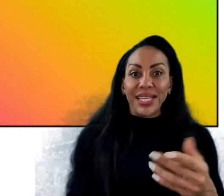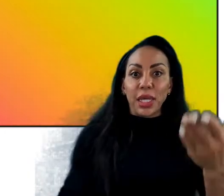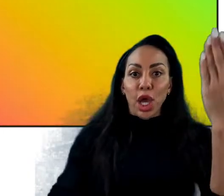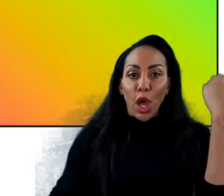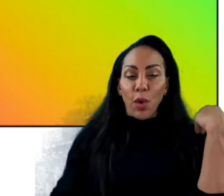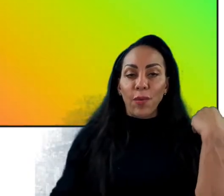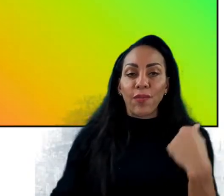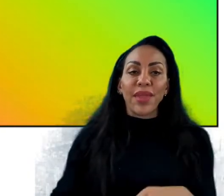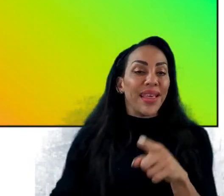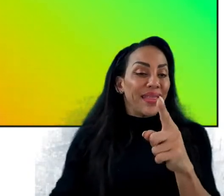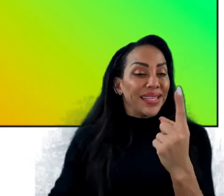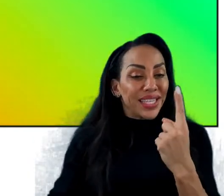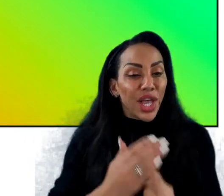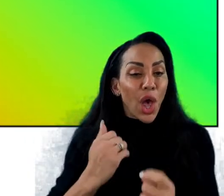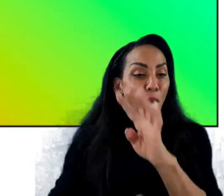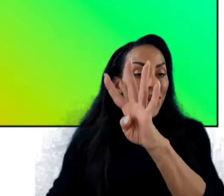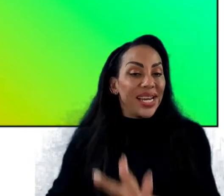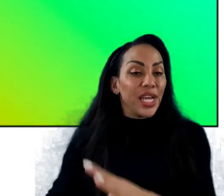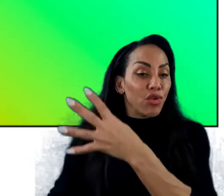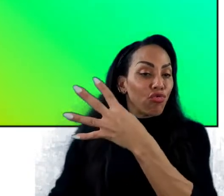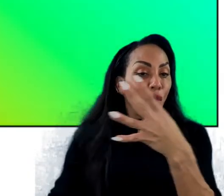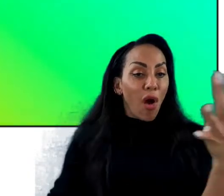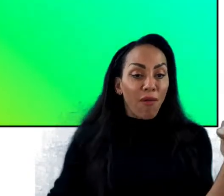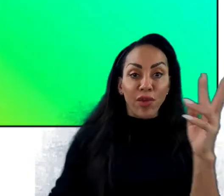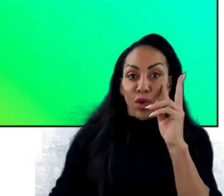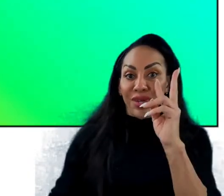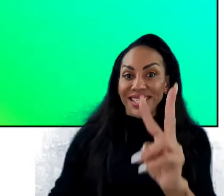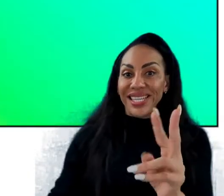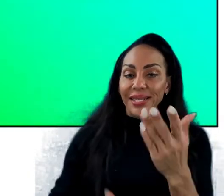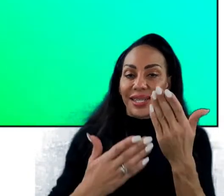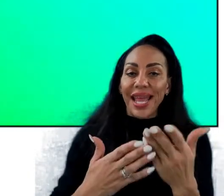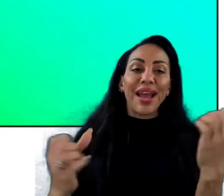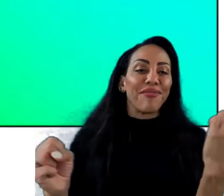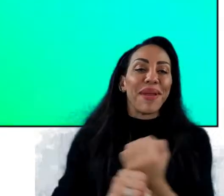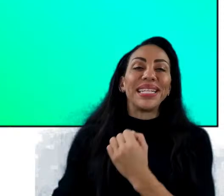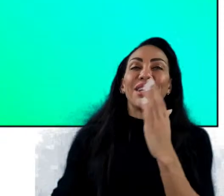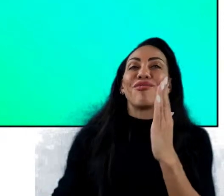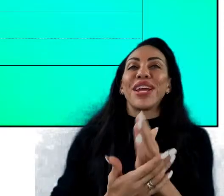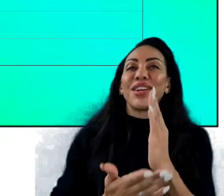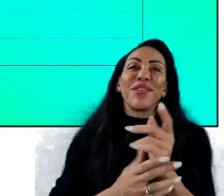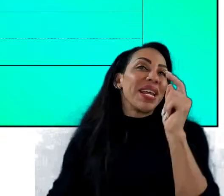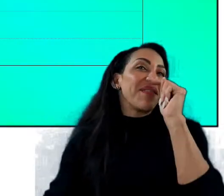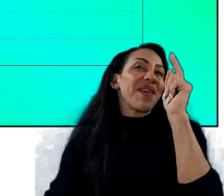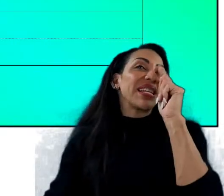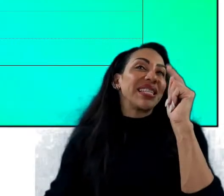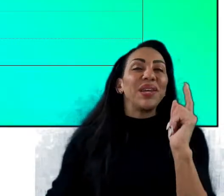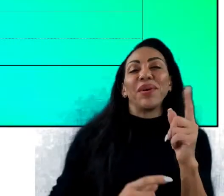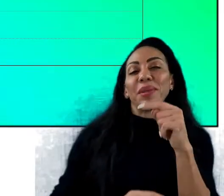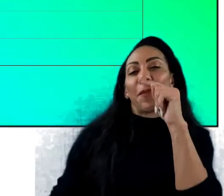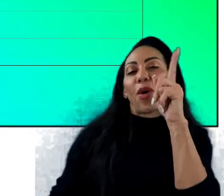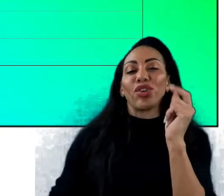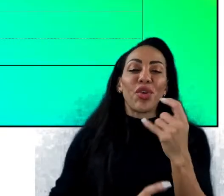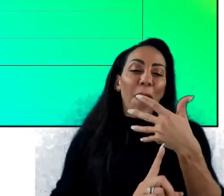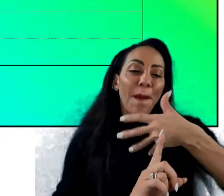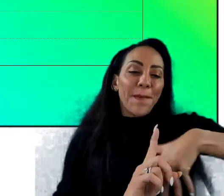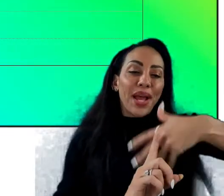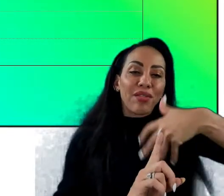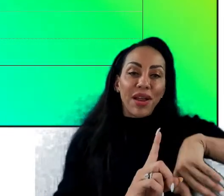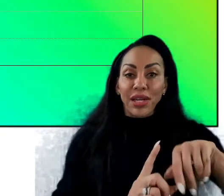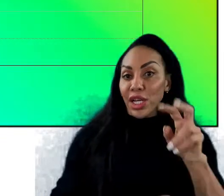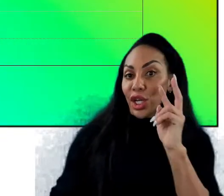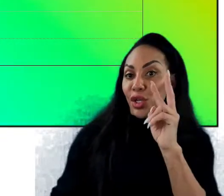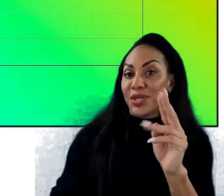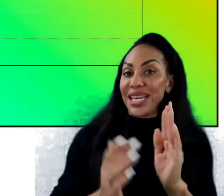only graph, the only chart that you will see today, and I've made it really fancy with this background. This is the only chart. Can anyone guess what